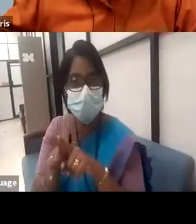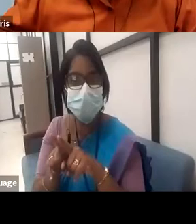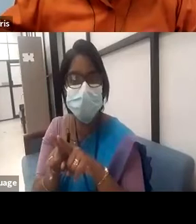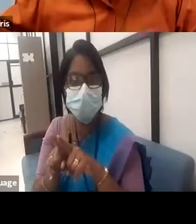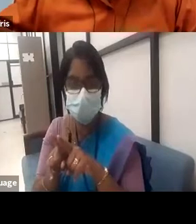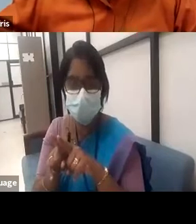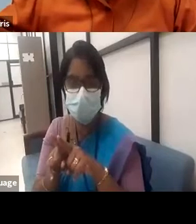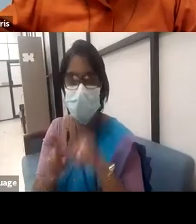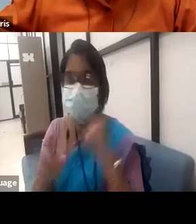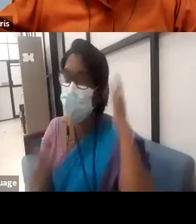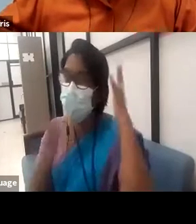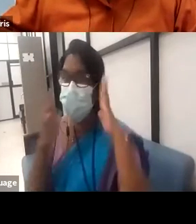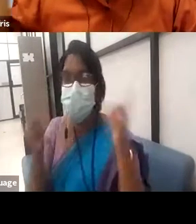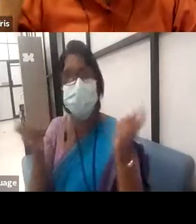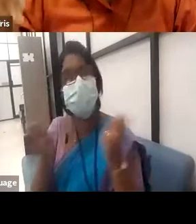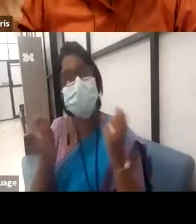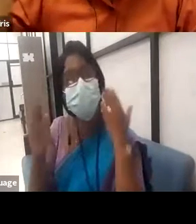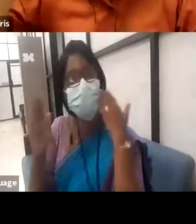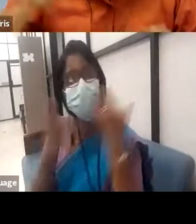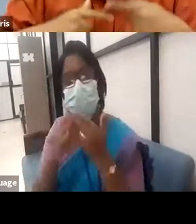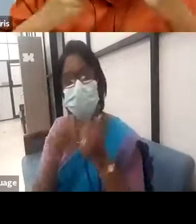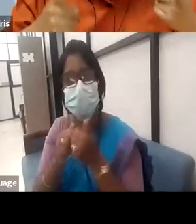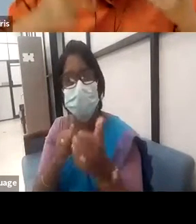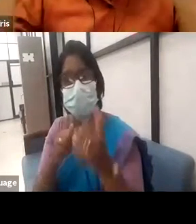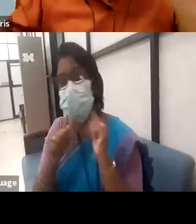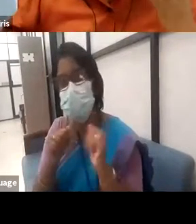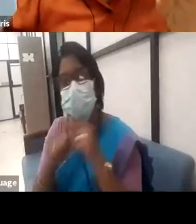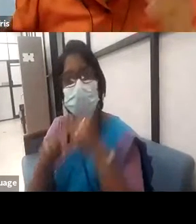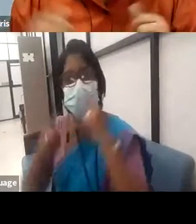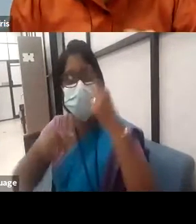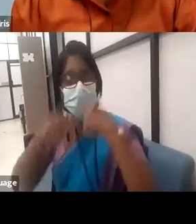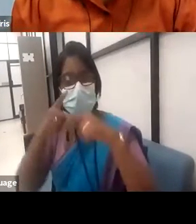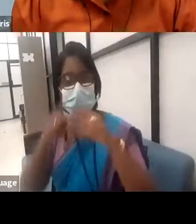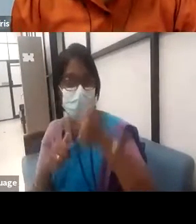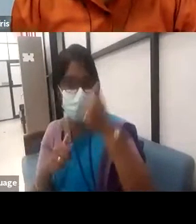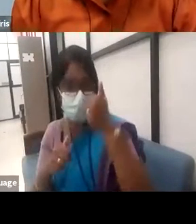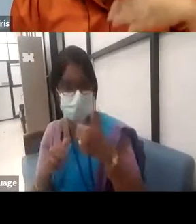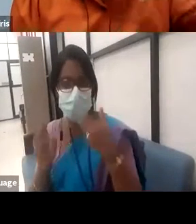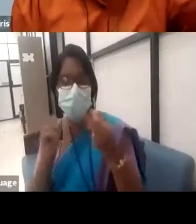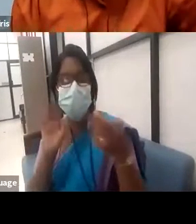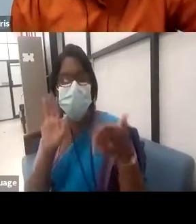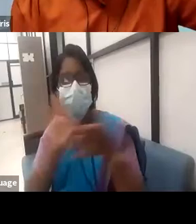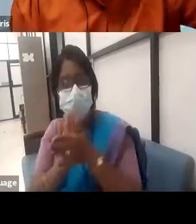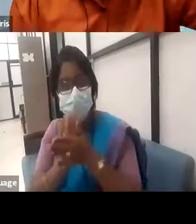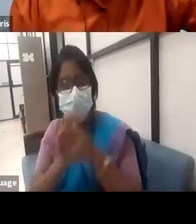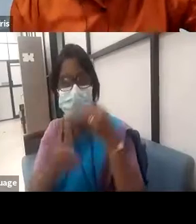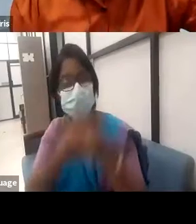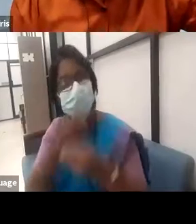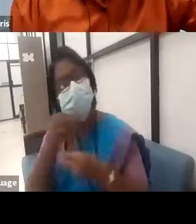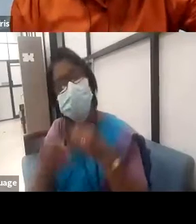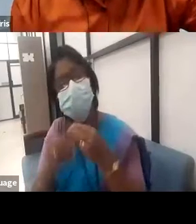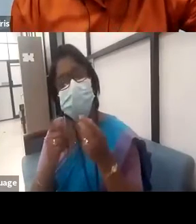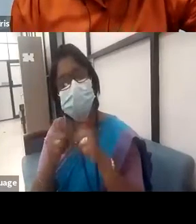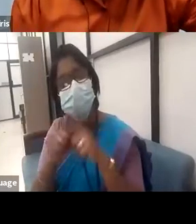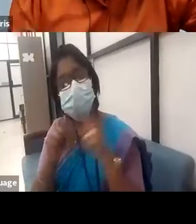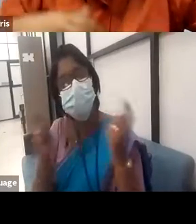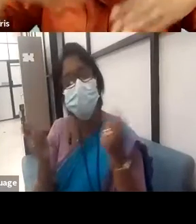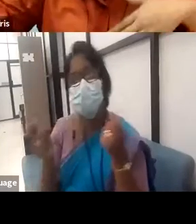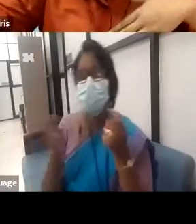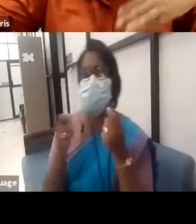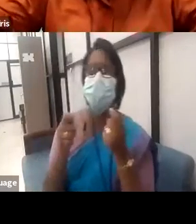selling a value-added, valuable product, while again remaining true to our purpose. So values come at the